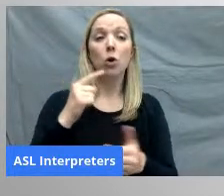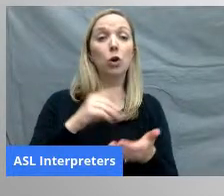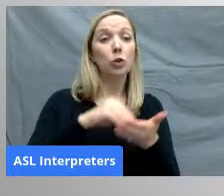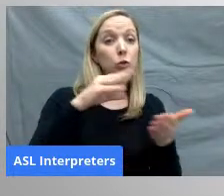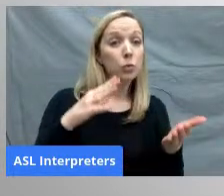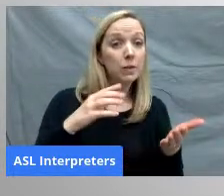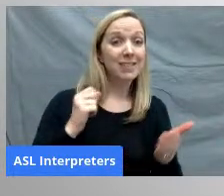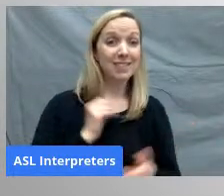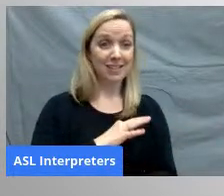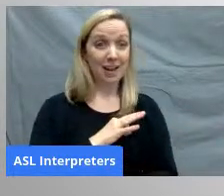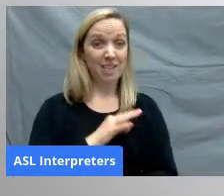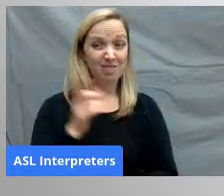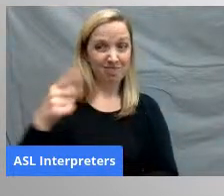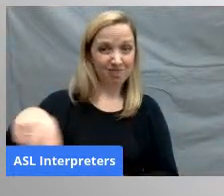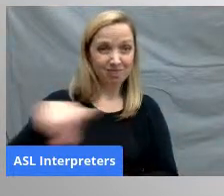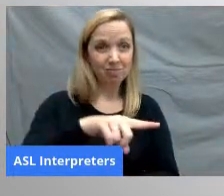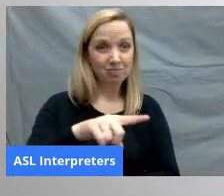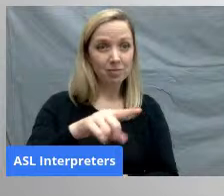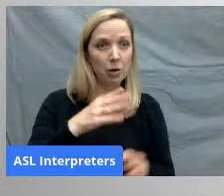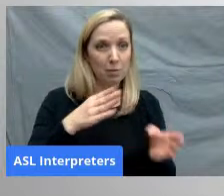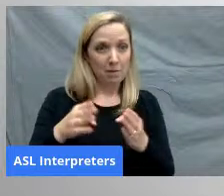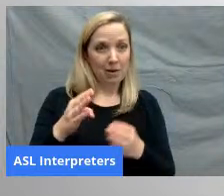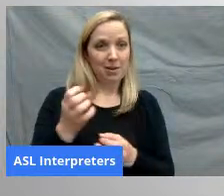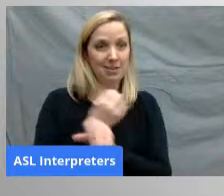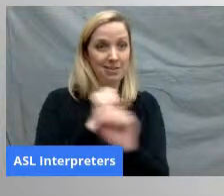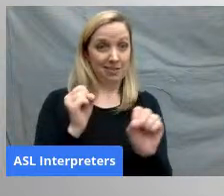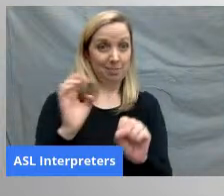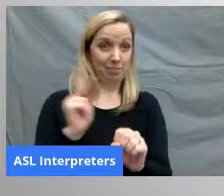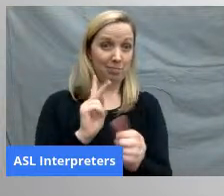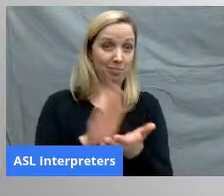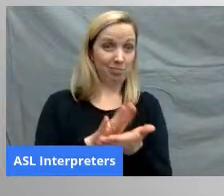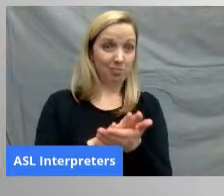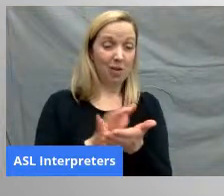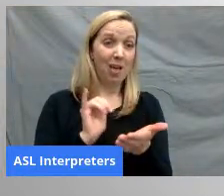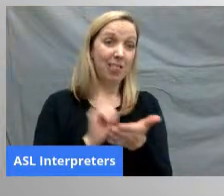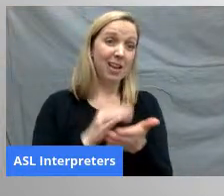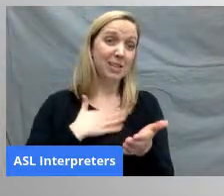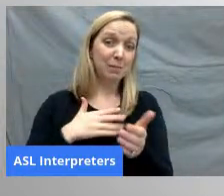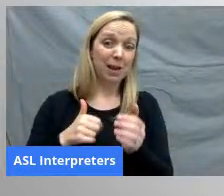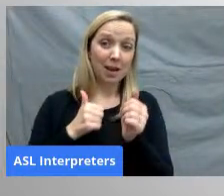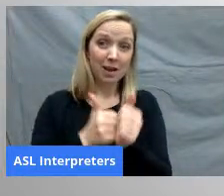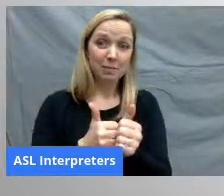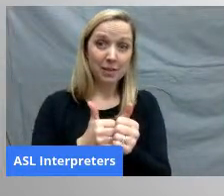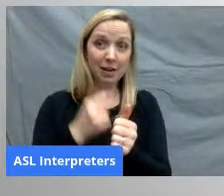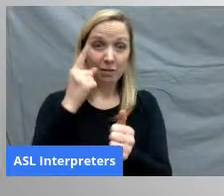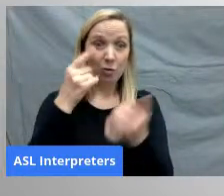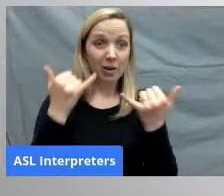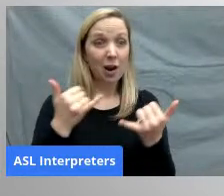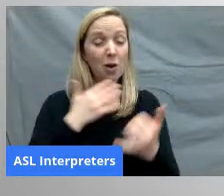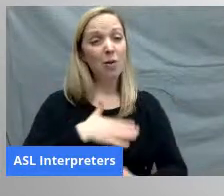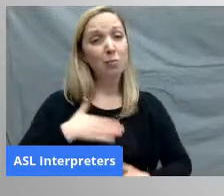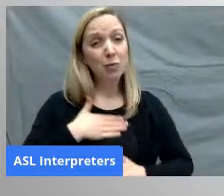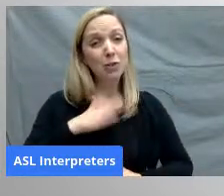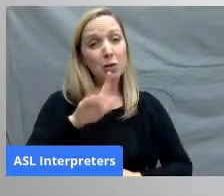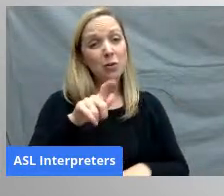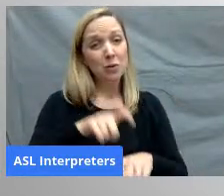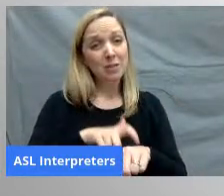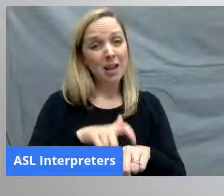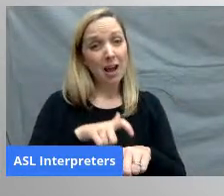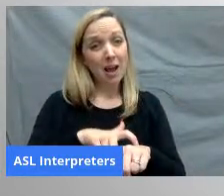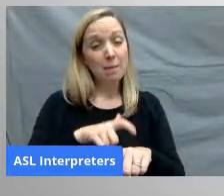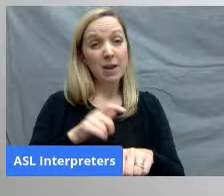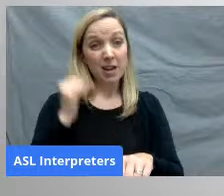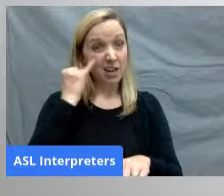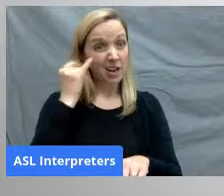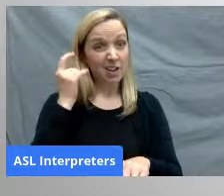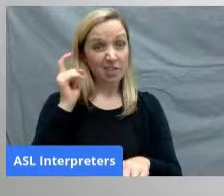students prepared for a safe return to school. So that's my update for this evening. I appreciate your time, and feel free to email me with any